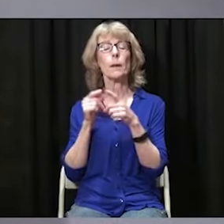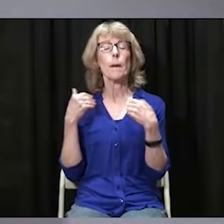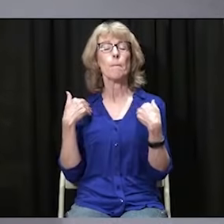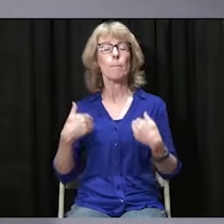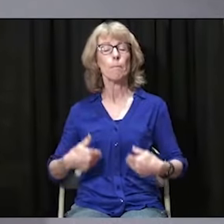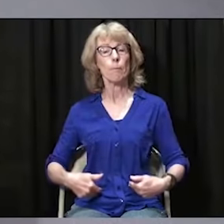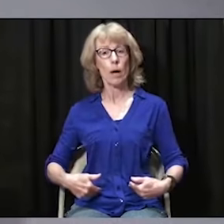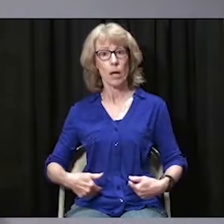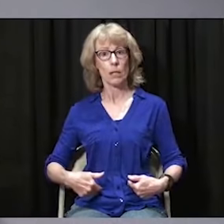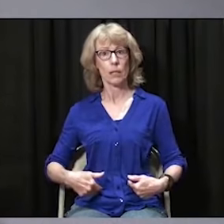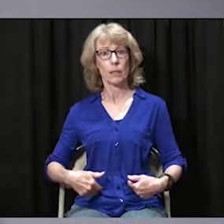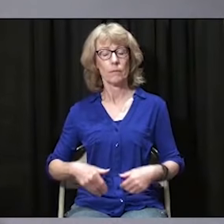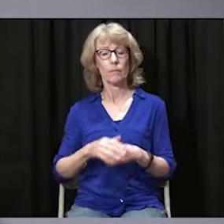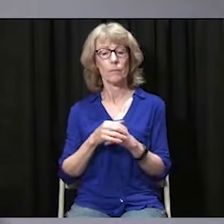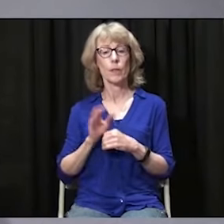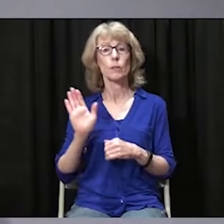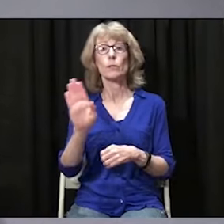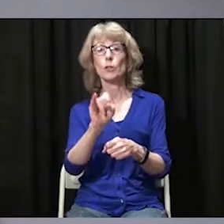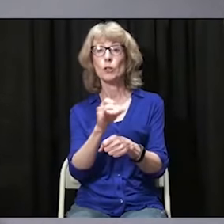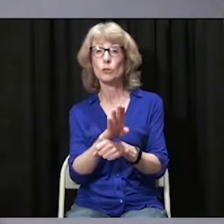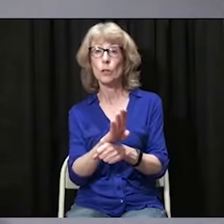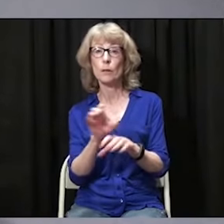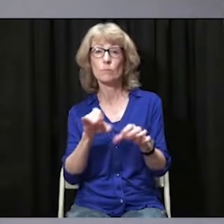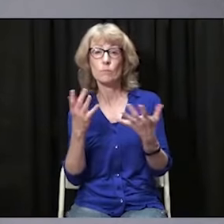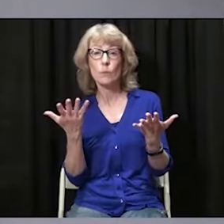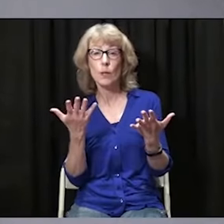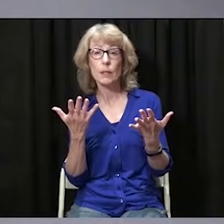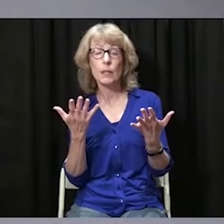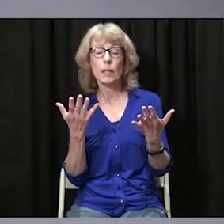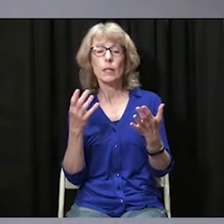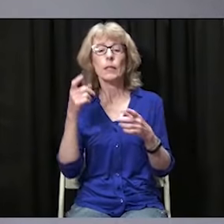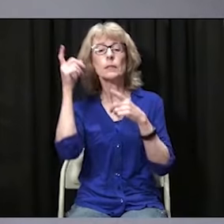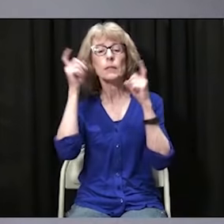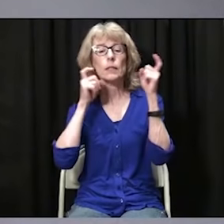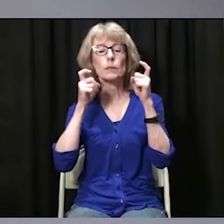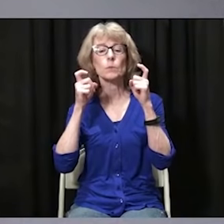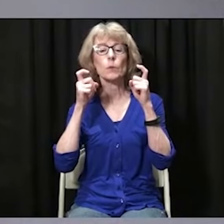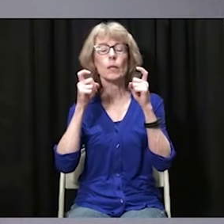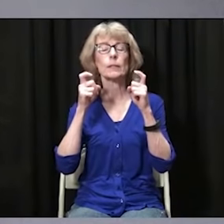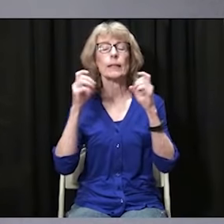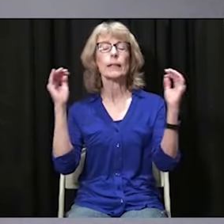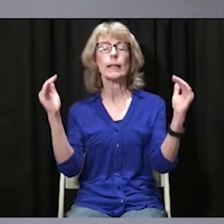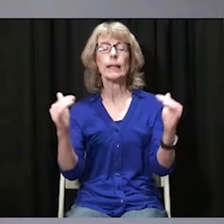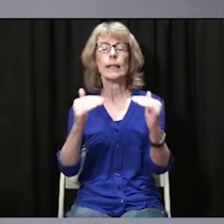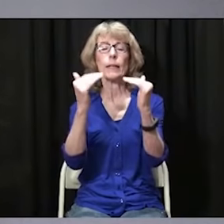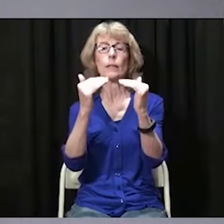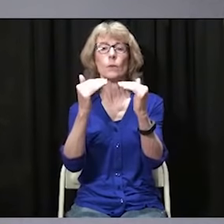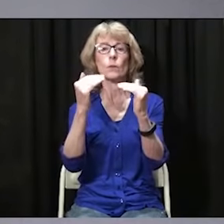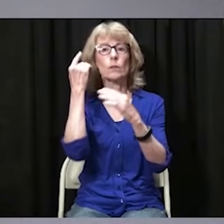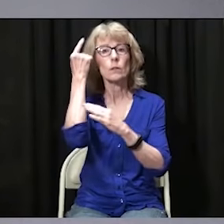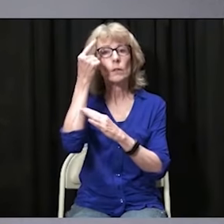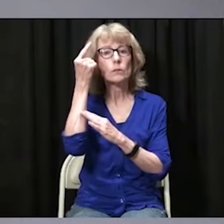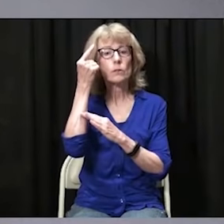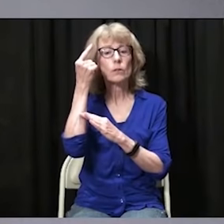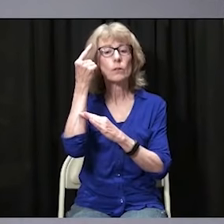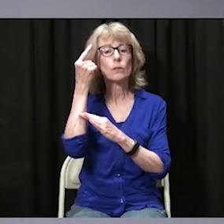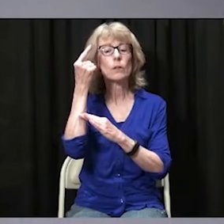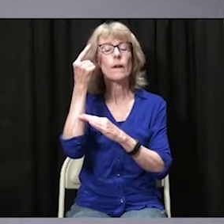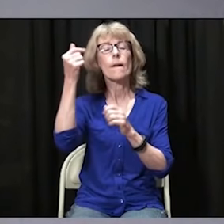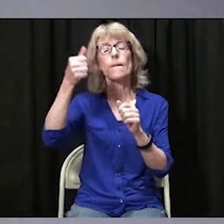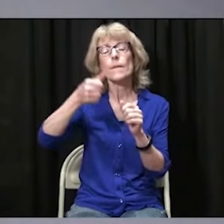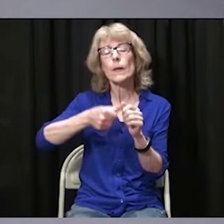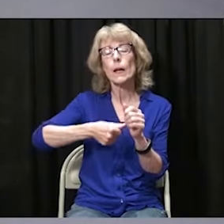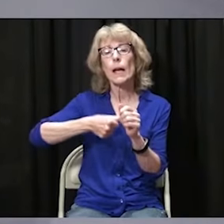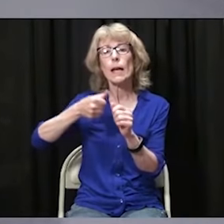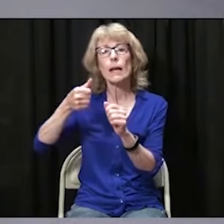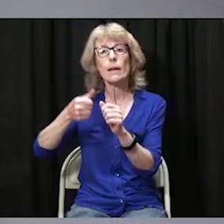express equal concern for every member of the body, because we're all part of the same church